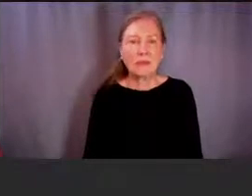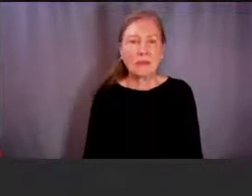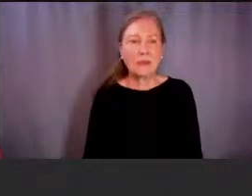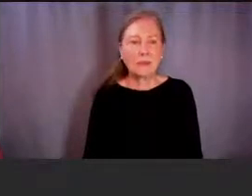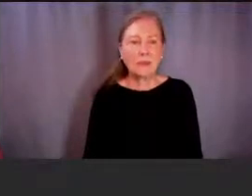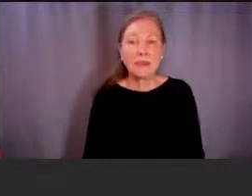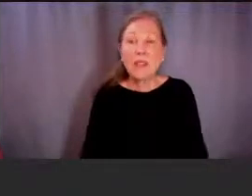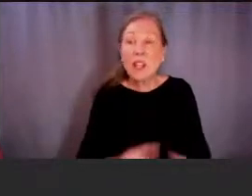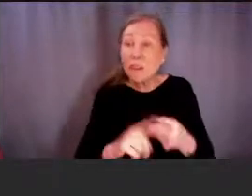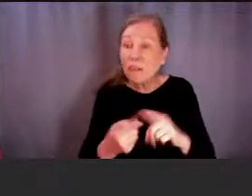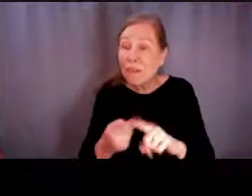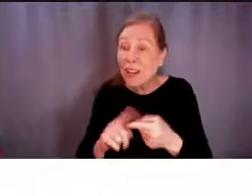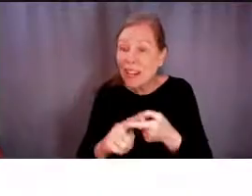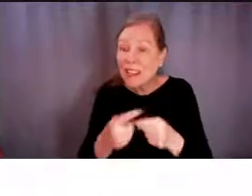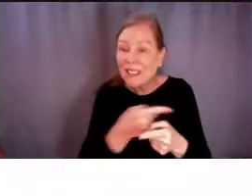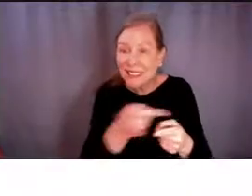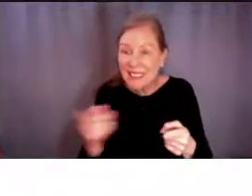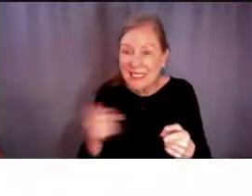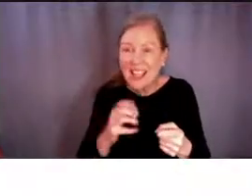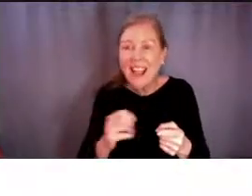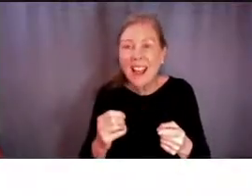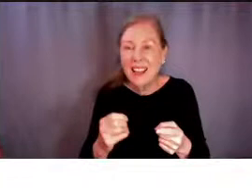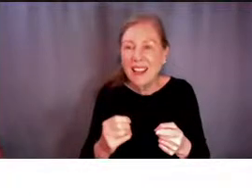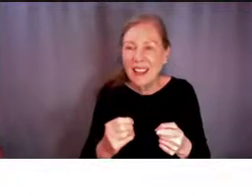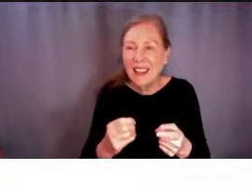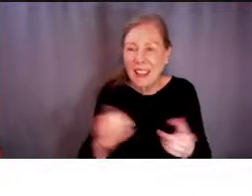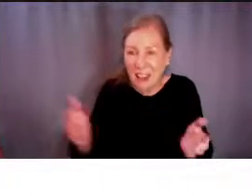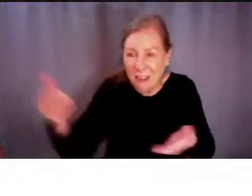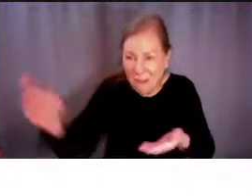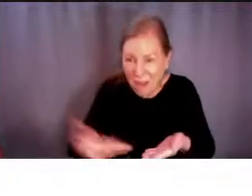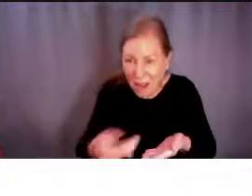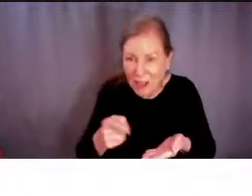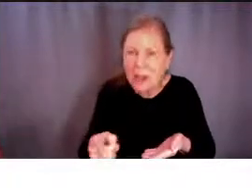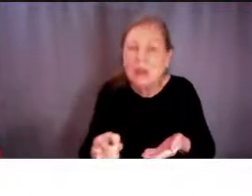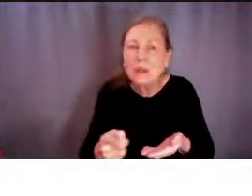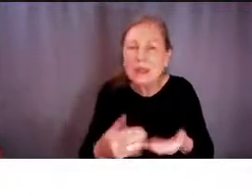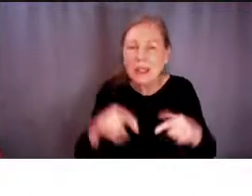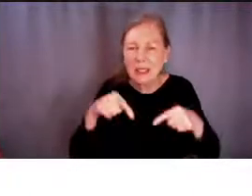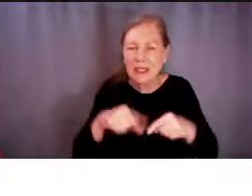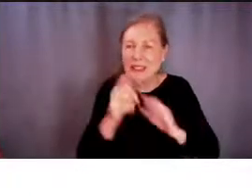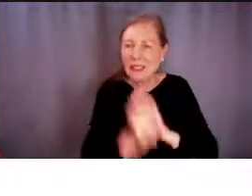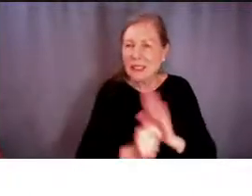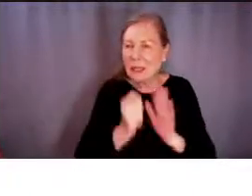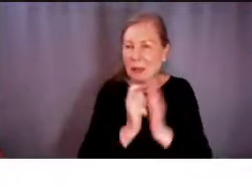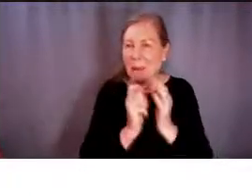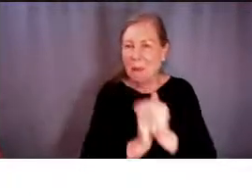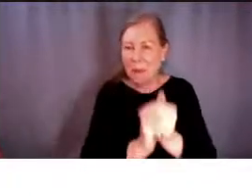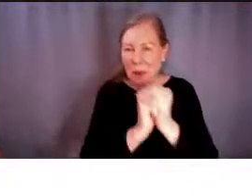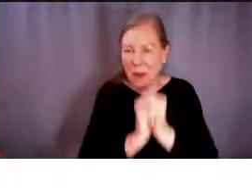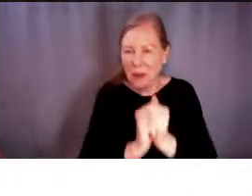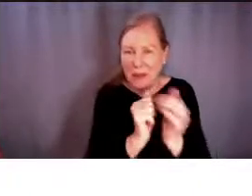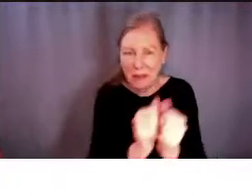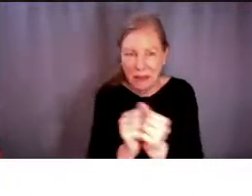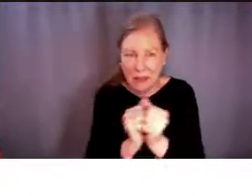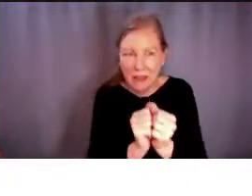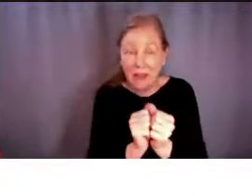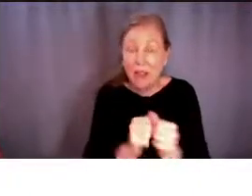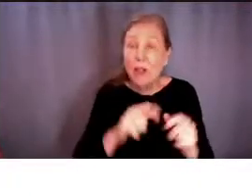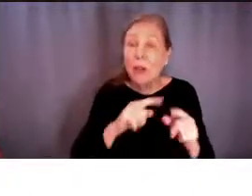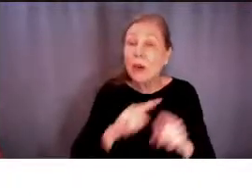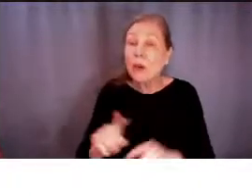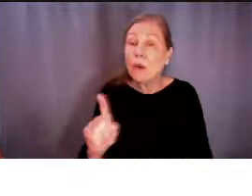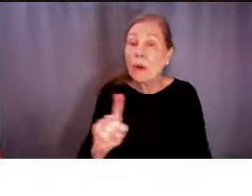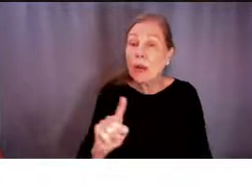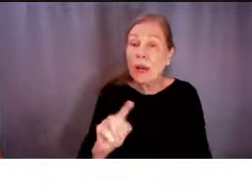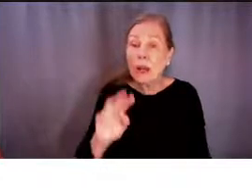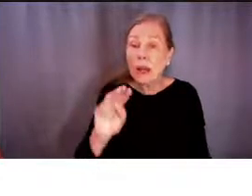Friends, I invite you into a time of prayer together. Go to